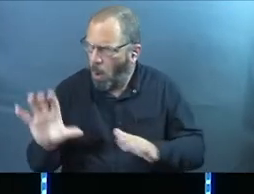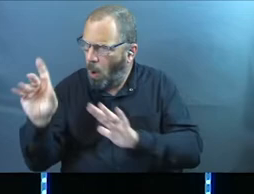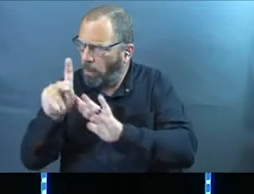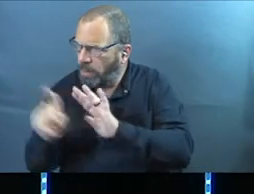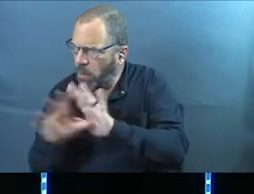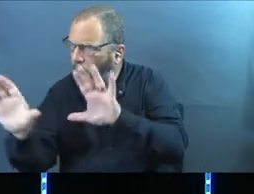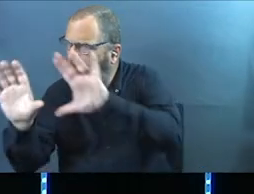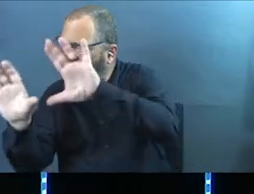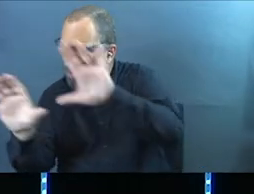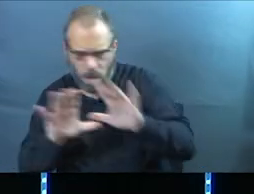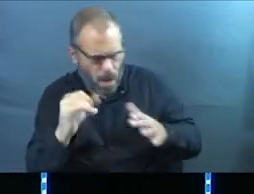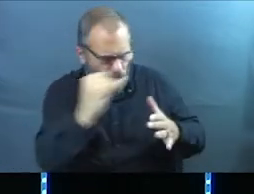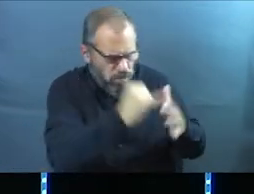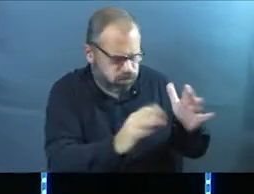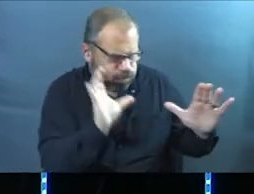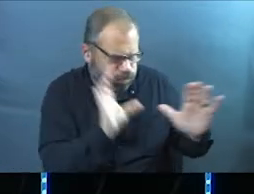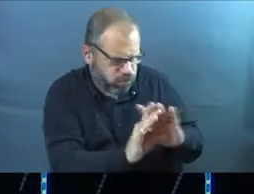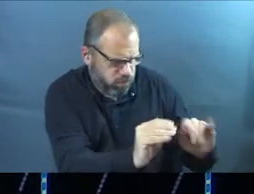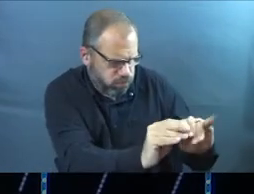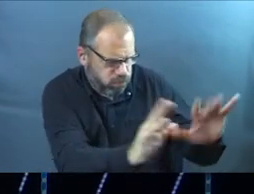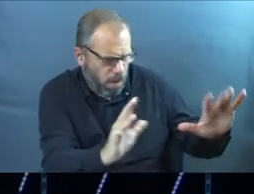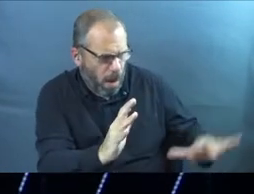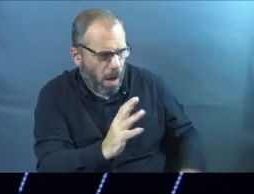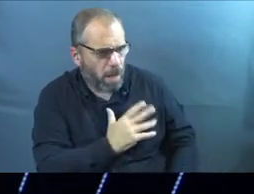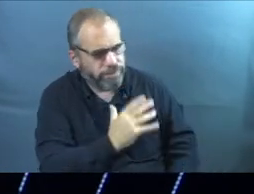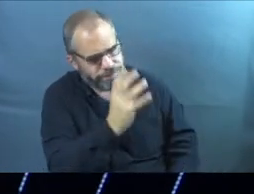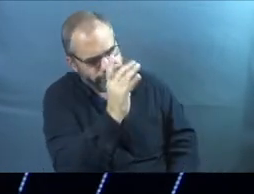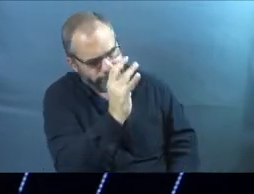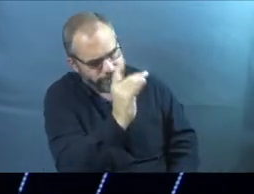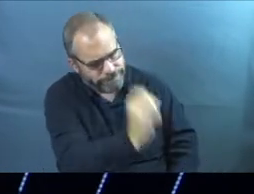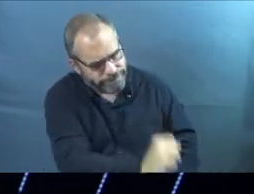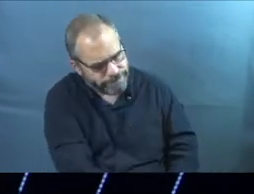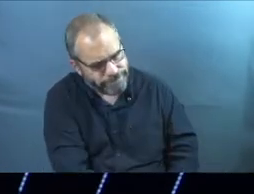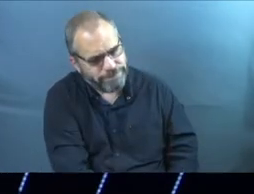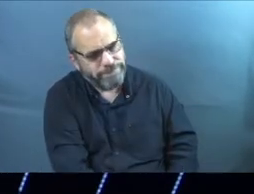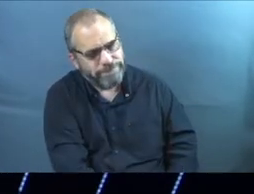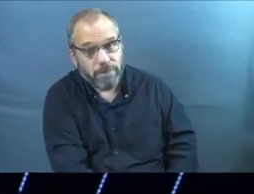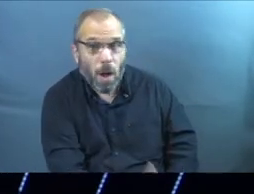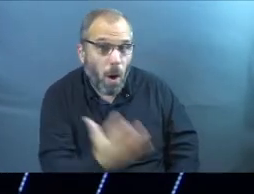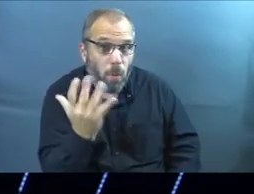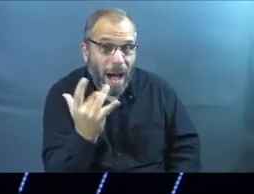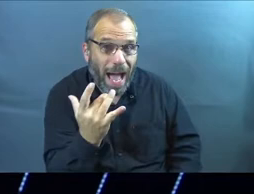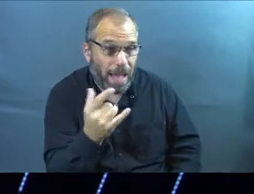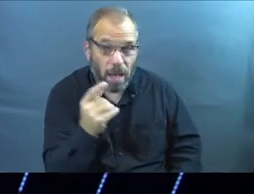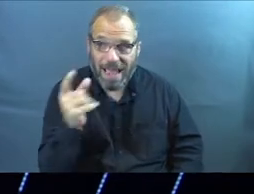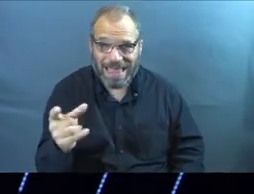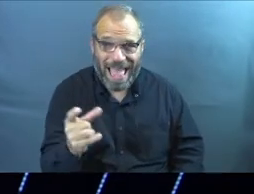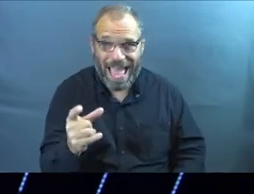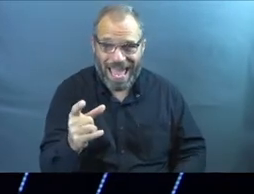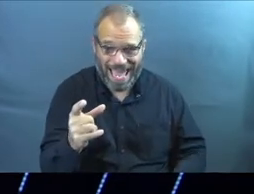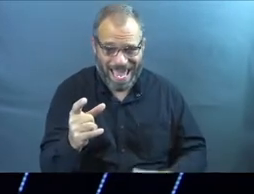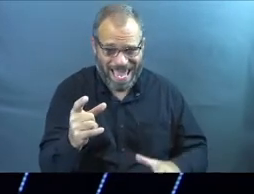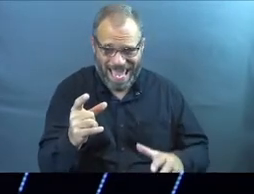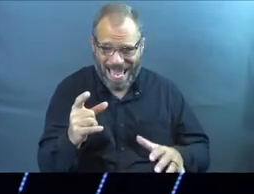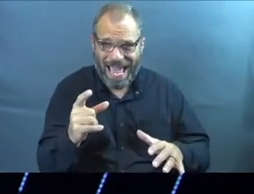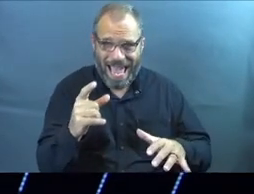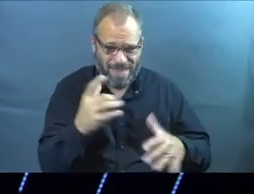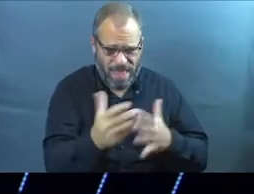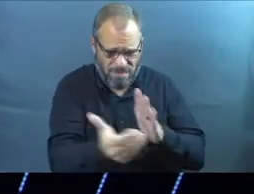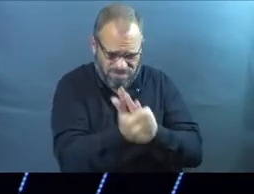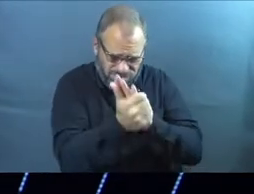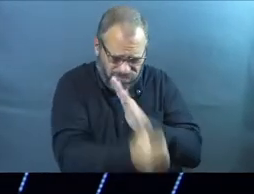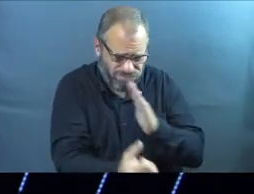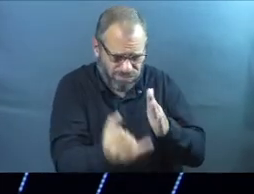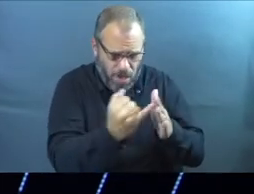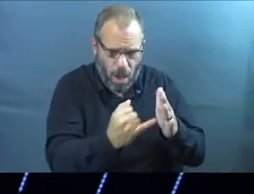principles exactly, you will create something that's visually pleasing? Because as they plumbed the depths of their craft, they